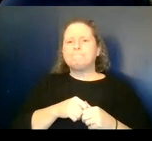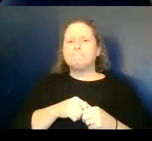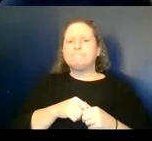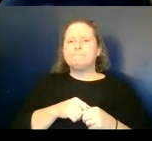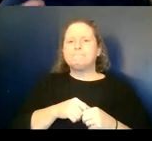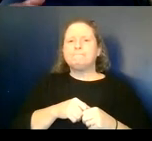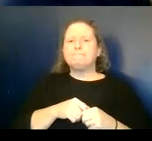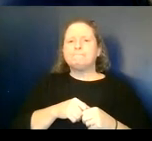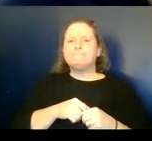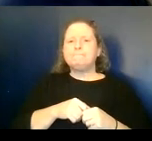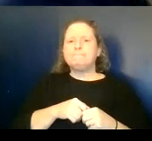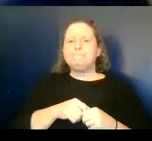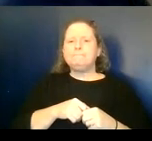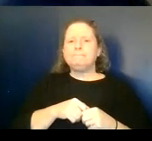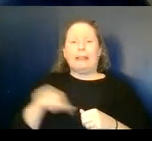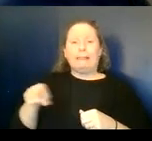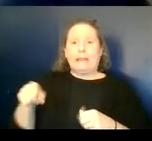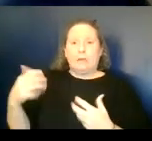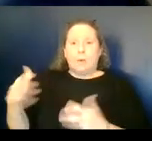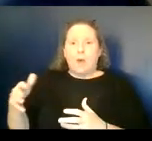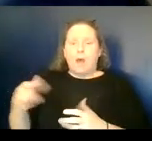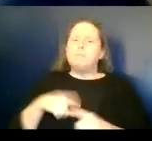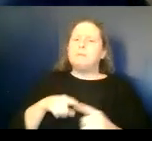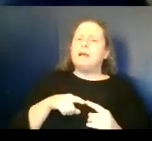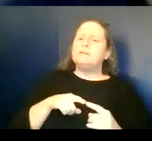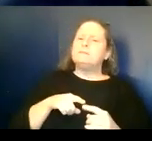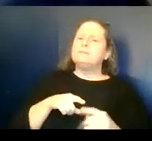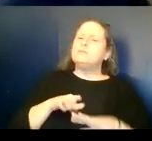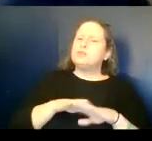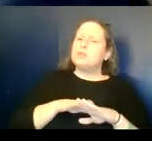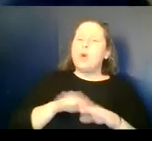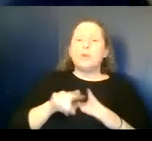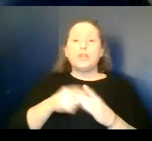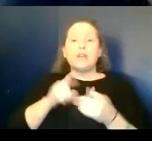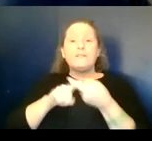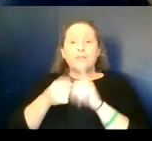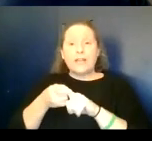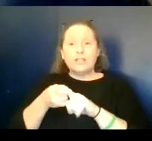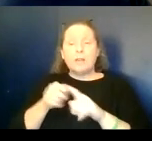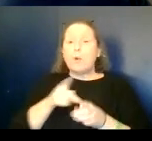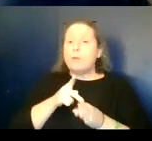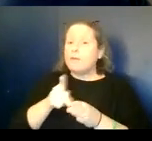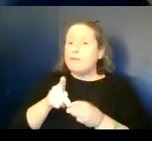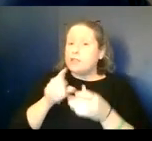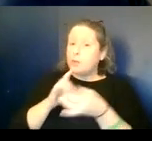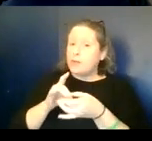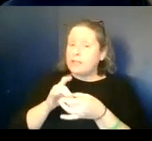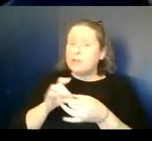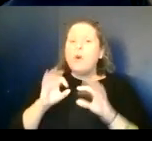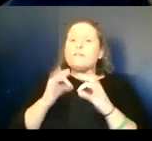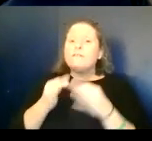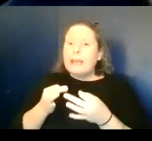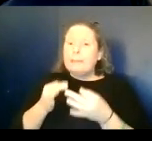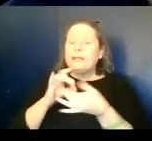yeah, so even though you some don't want to do it. right, right. So it could start as a friendship or a professional relationship or even a family, right? So